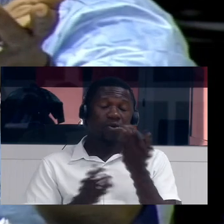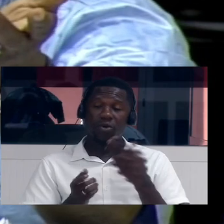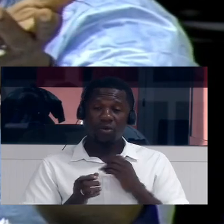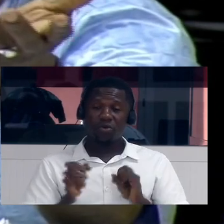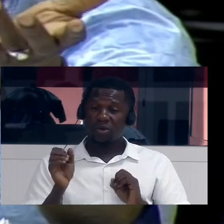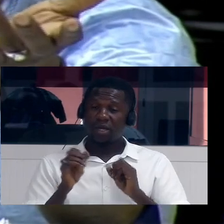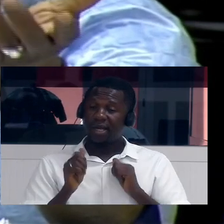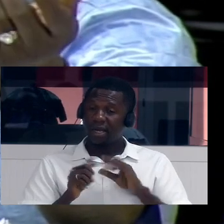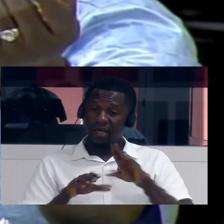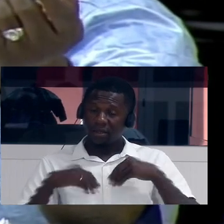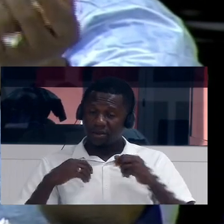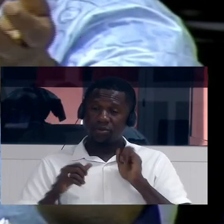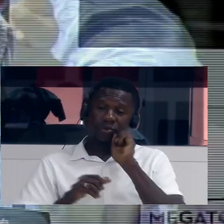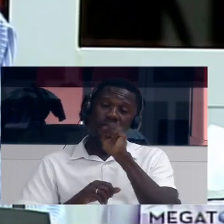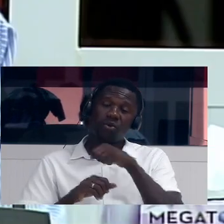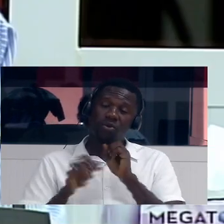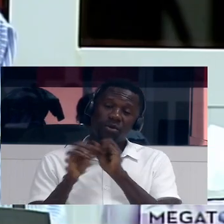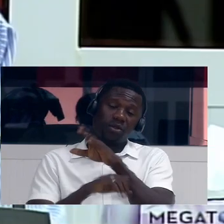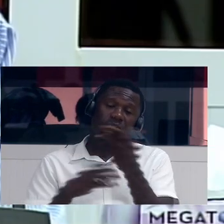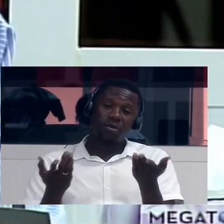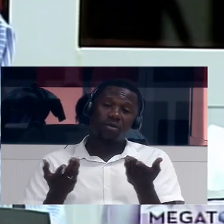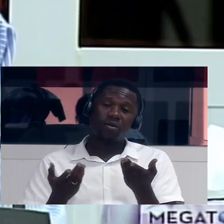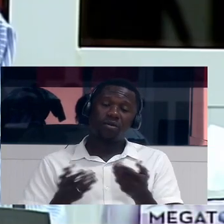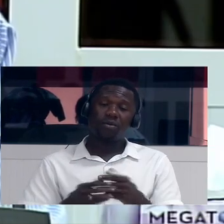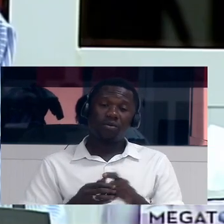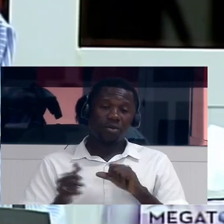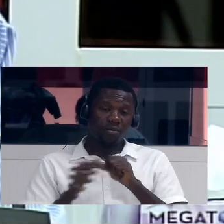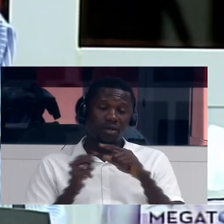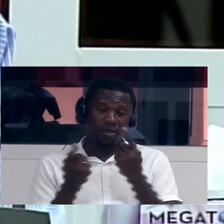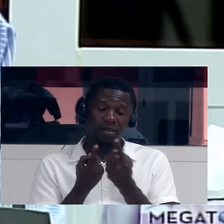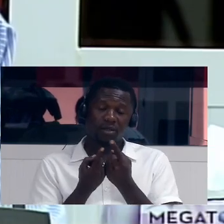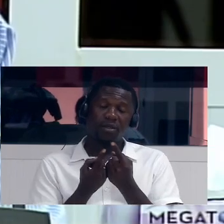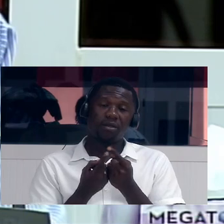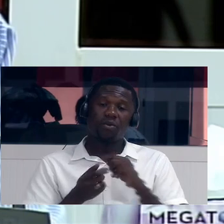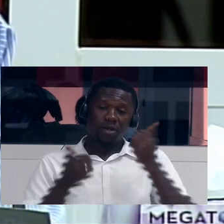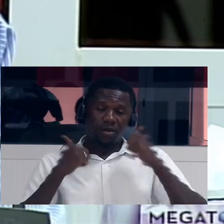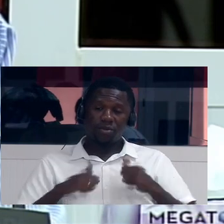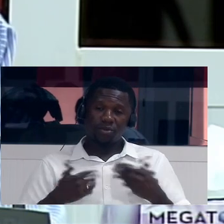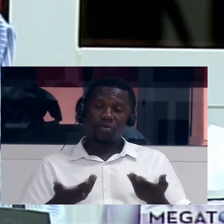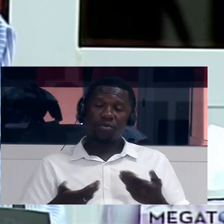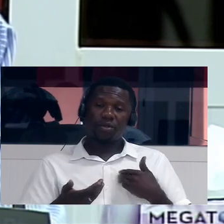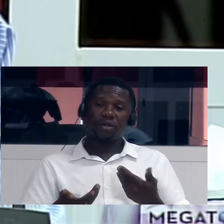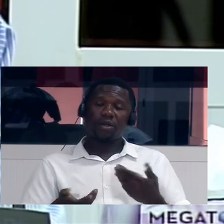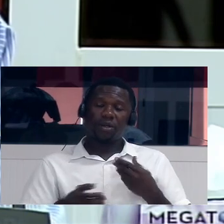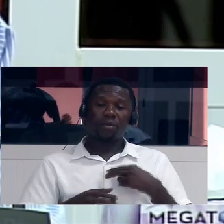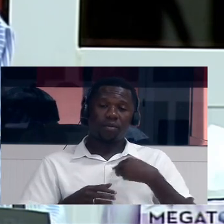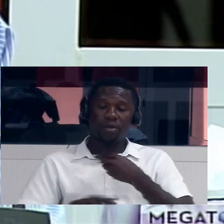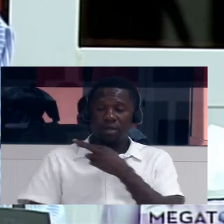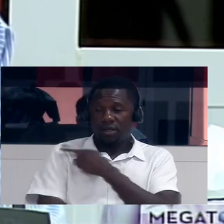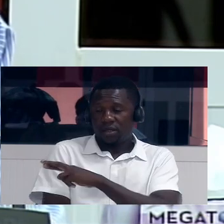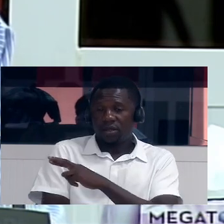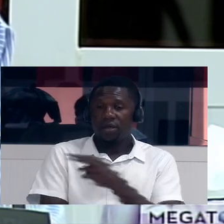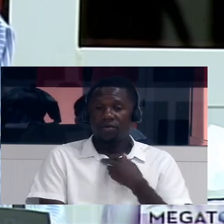your instructions. Mm-hmm. So the best thing is what happened to me. Rather than me resigning and having to face